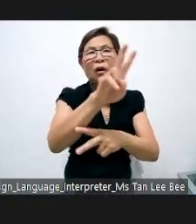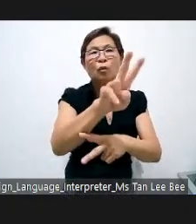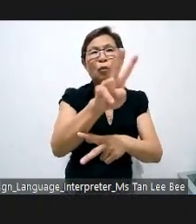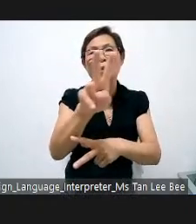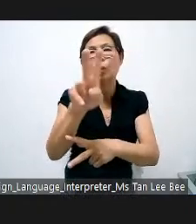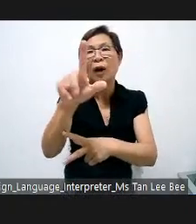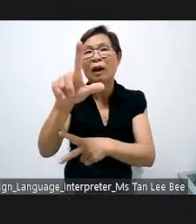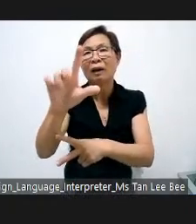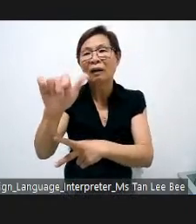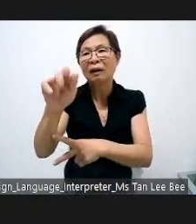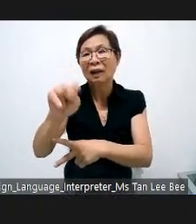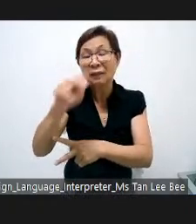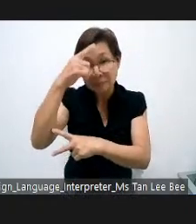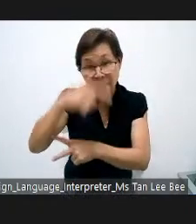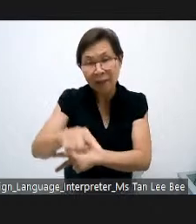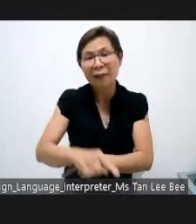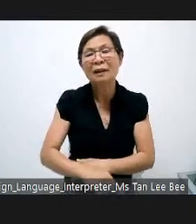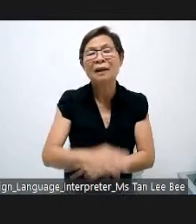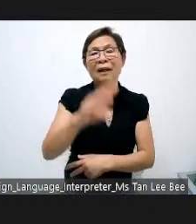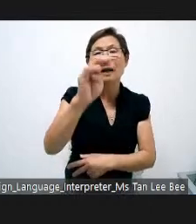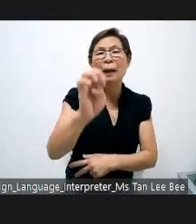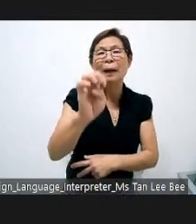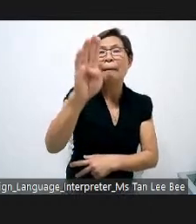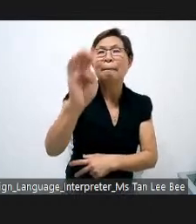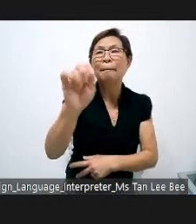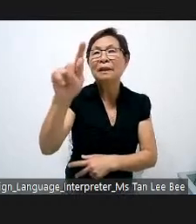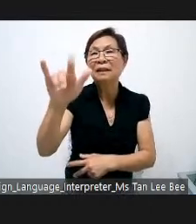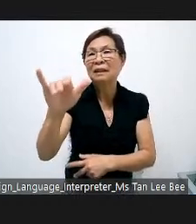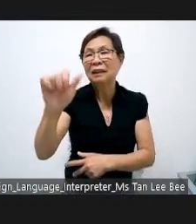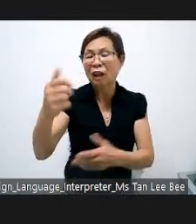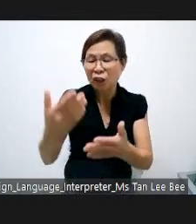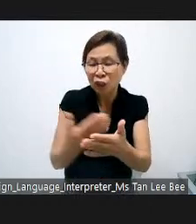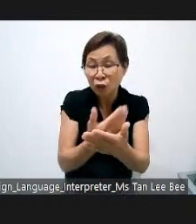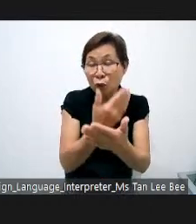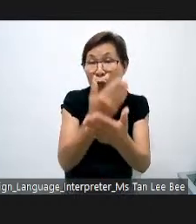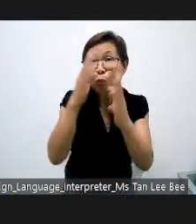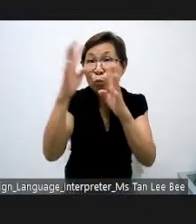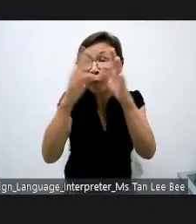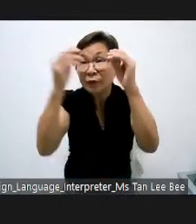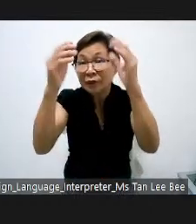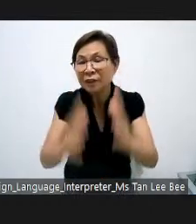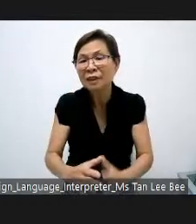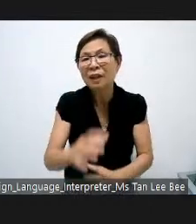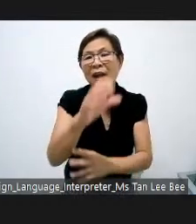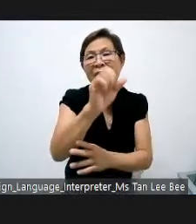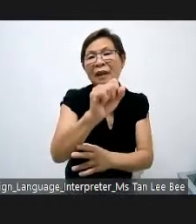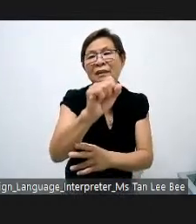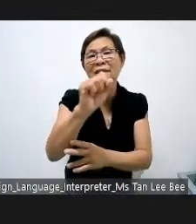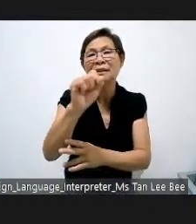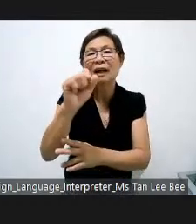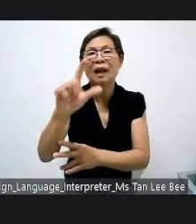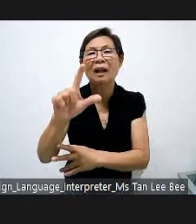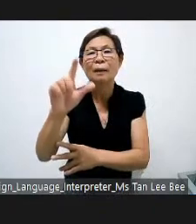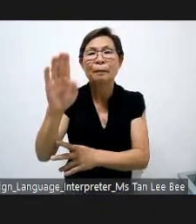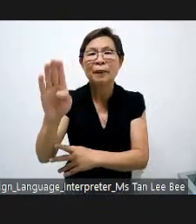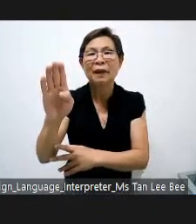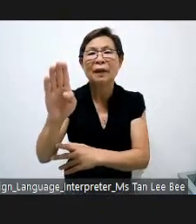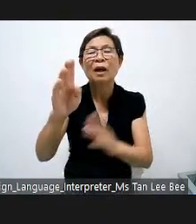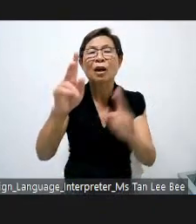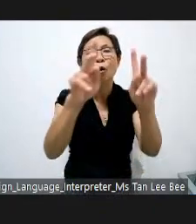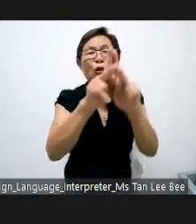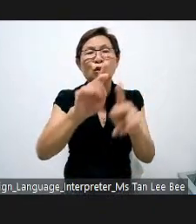Thailand, Ms. Betia Sahara, Innovation Teacher, SLB Negeri Kota Banjarbaru